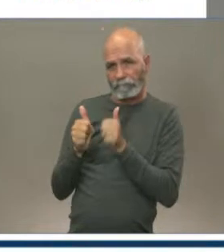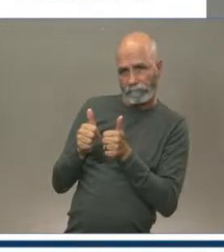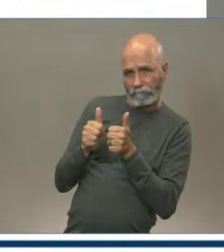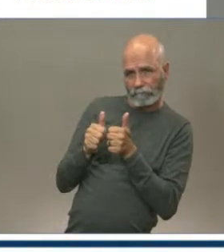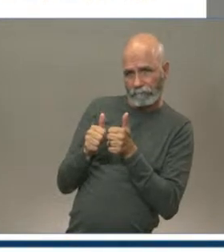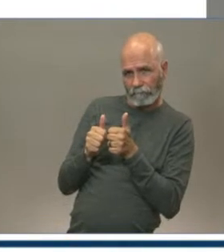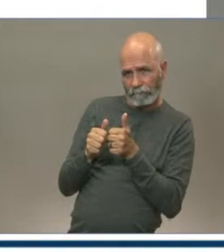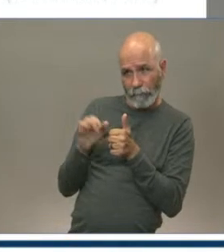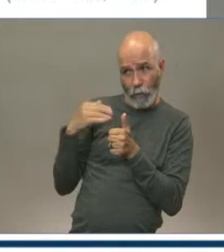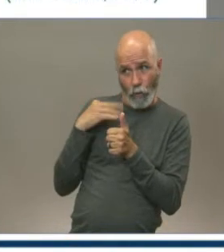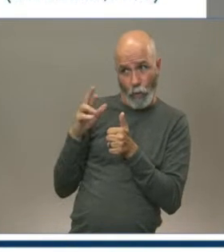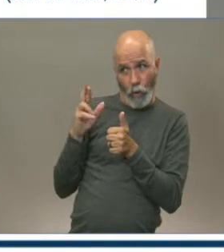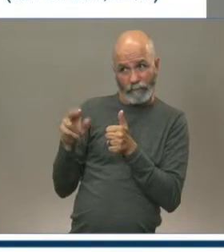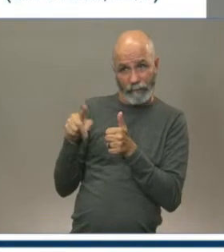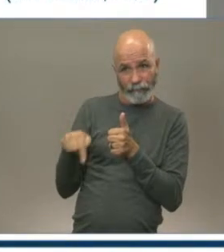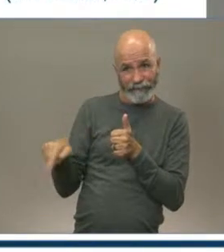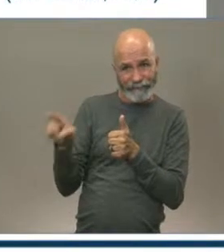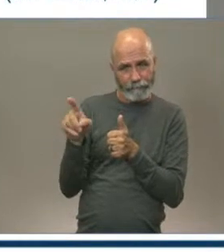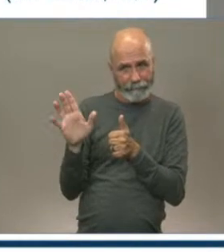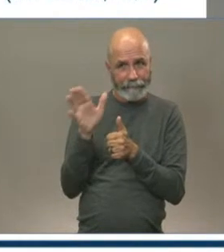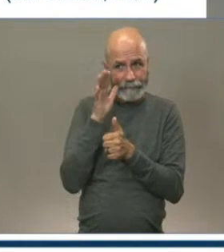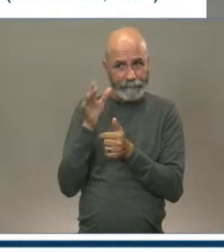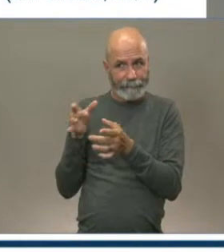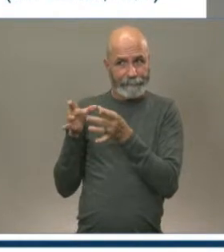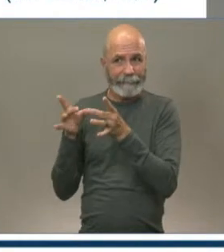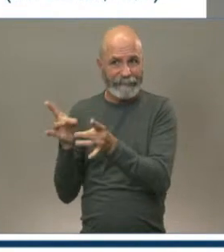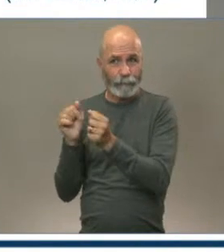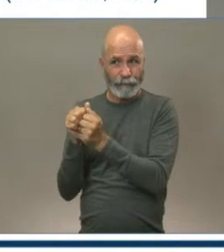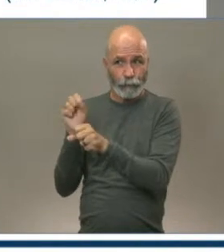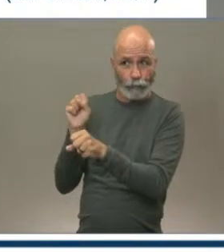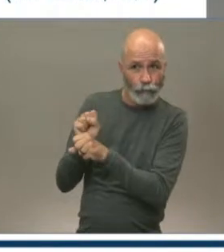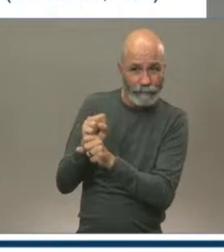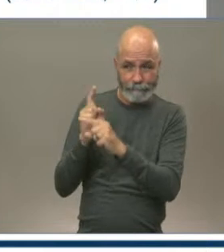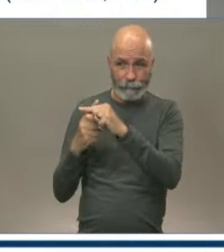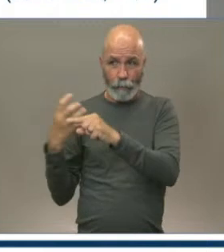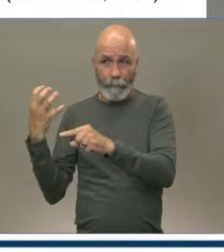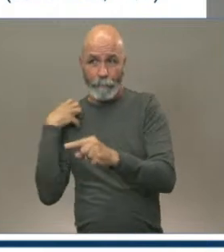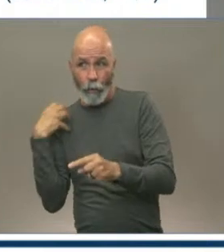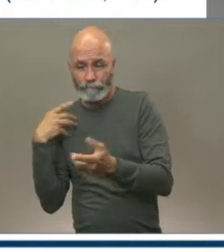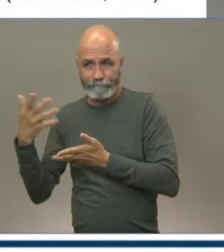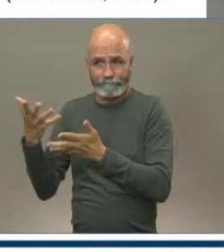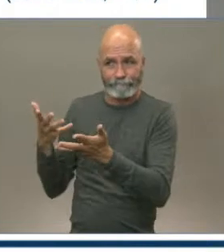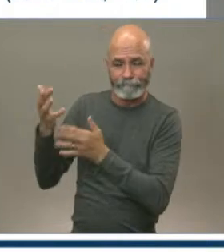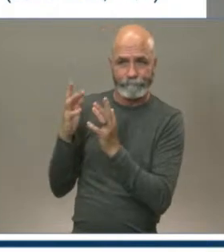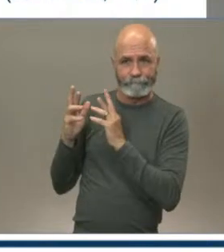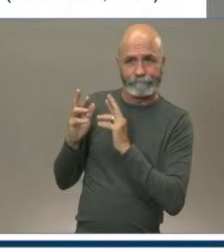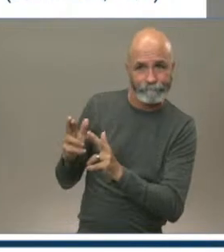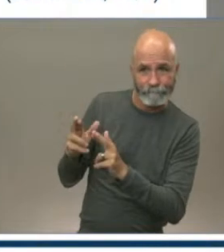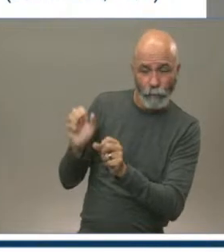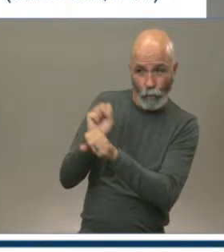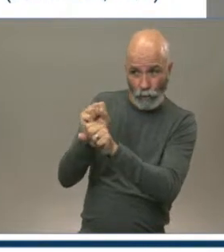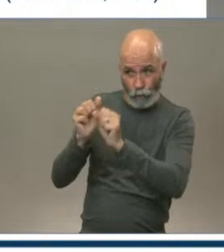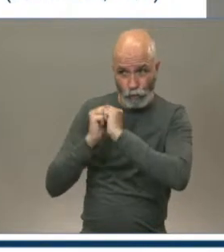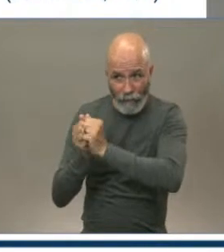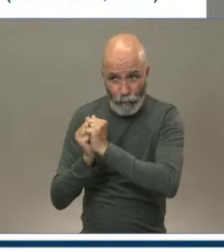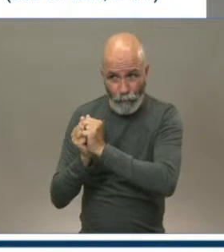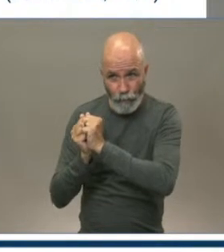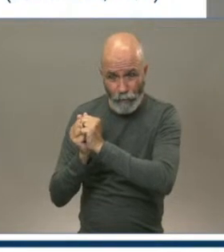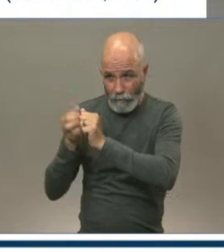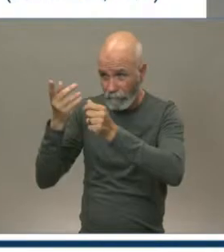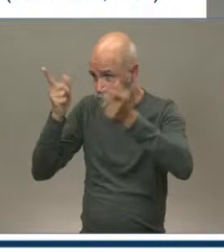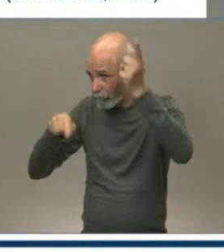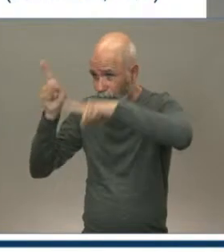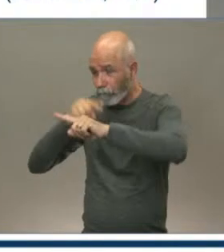on the relationship between employers and employees to make sure that they're working together to make sure that the protocols